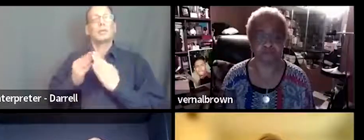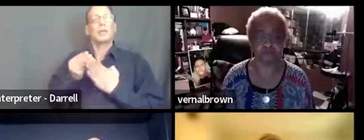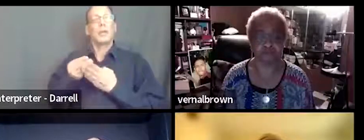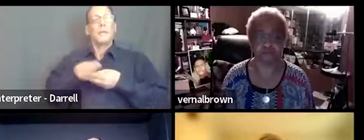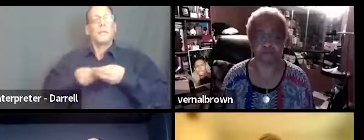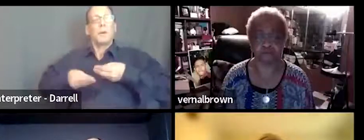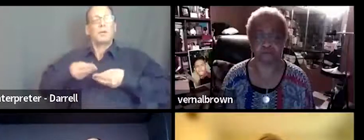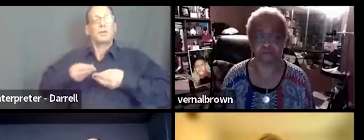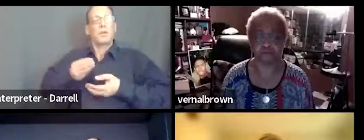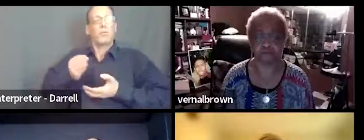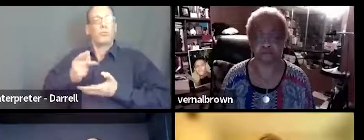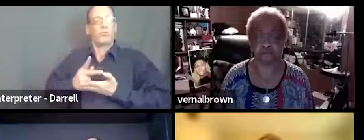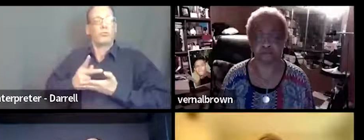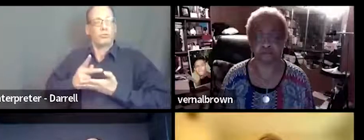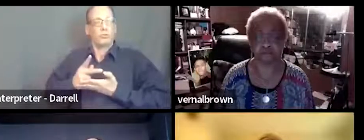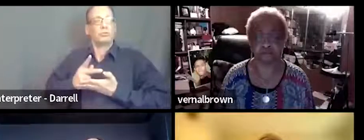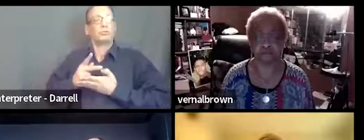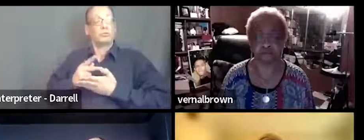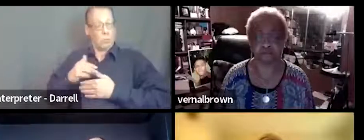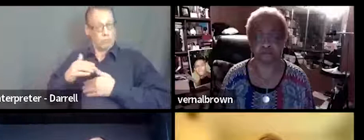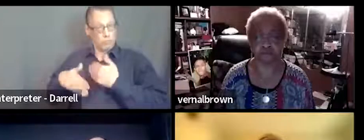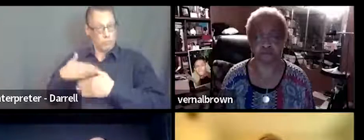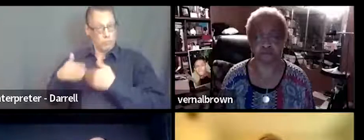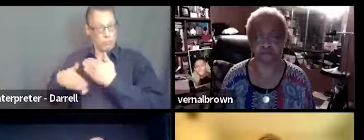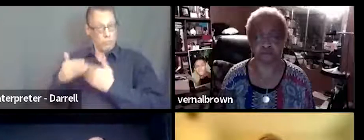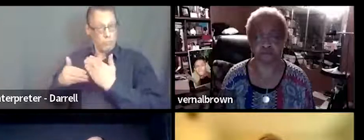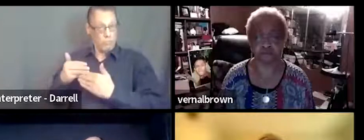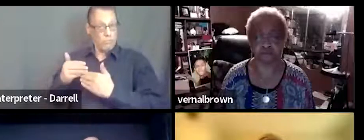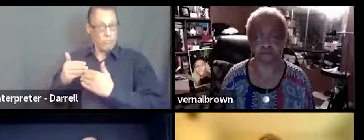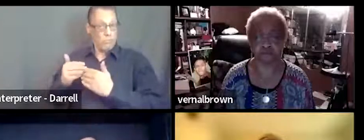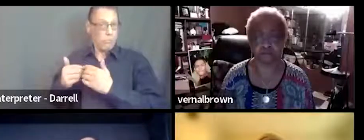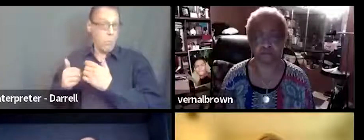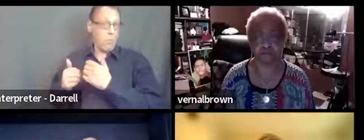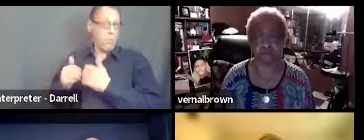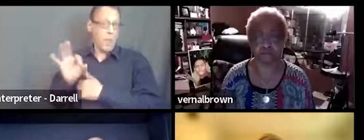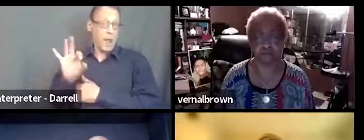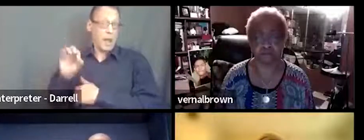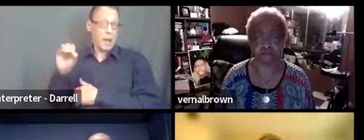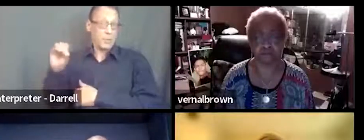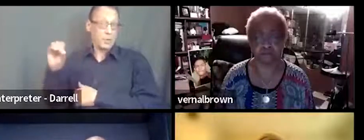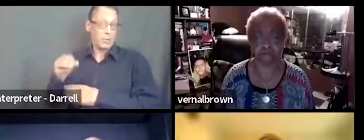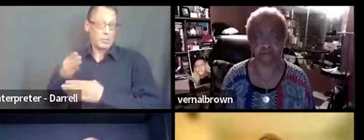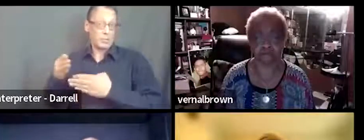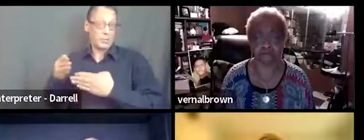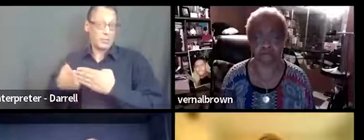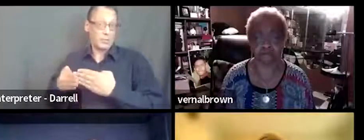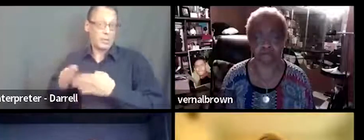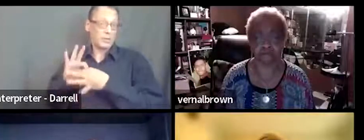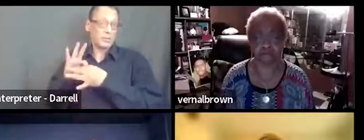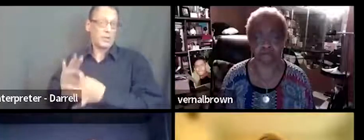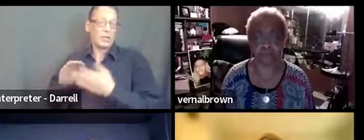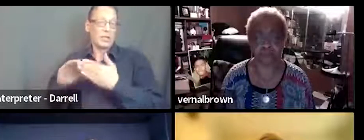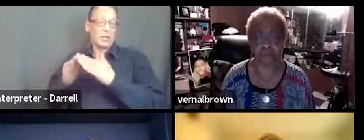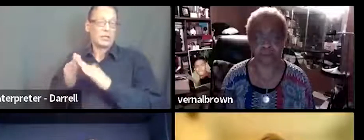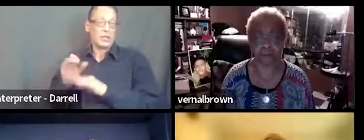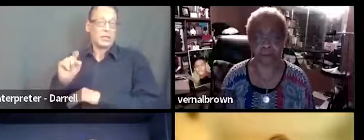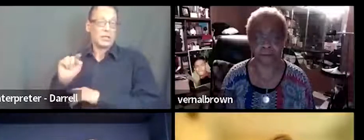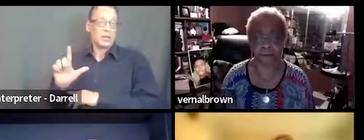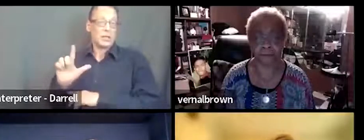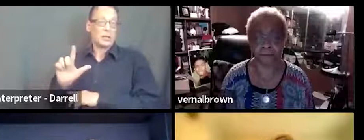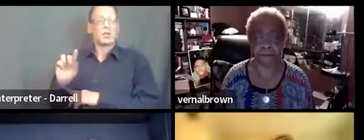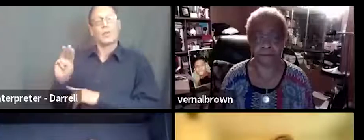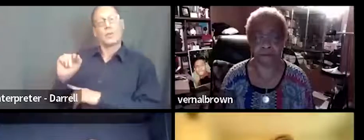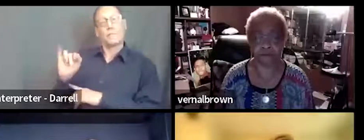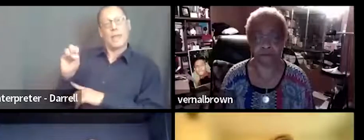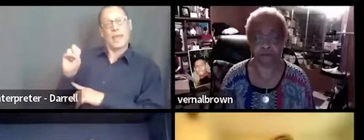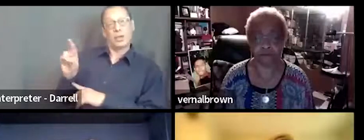It is, we are really 99% complete as far as the city of St. Louis with the budget sitting on the mayor's desk